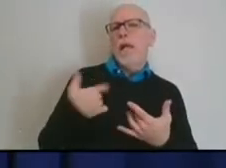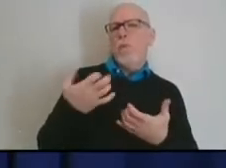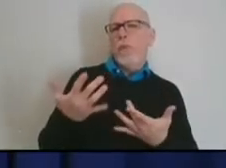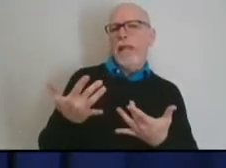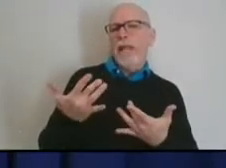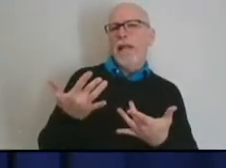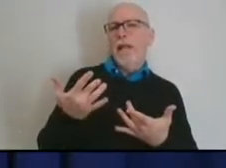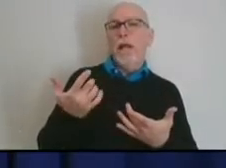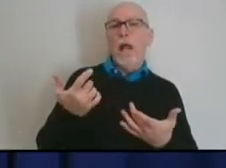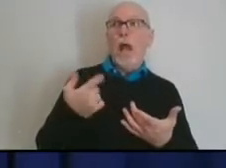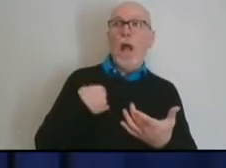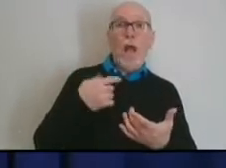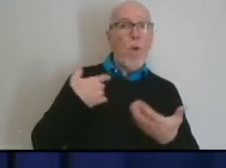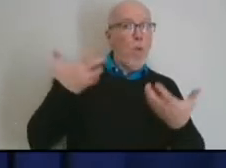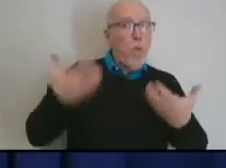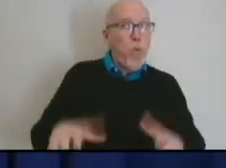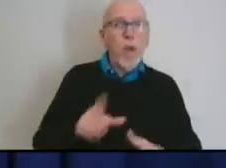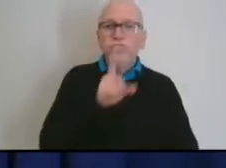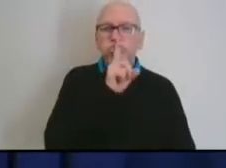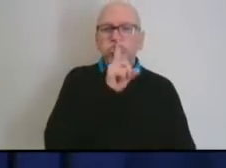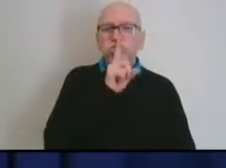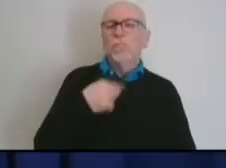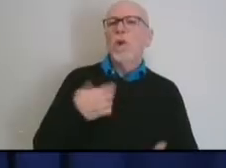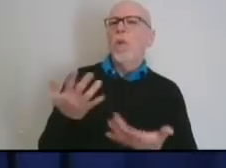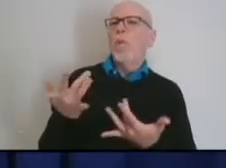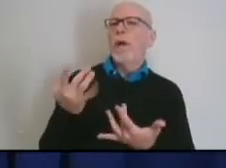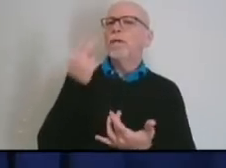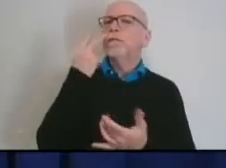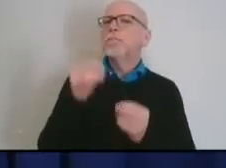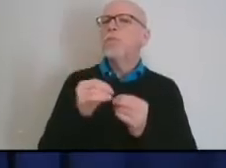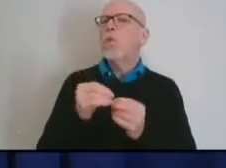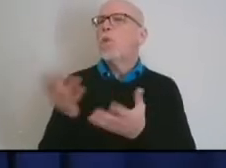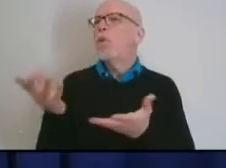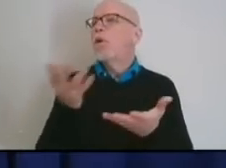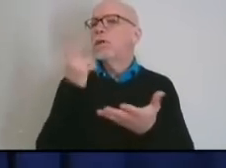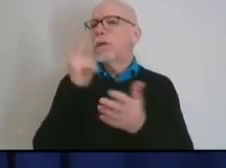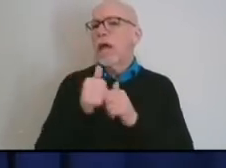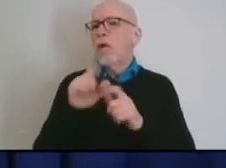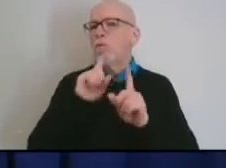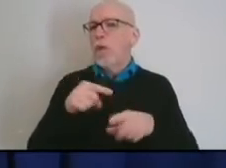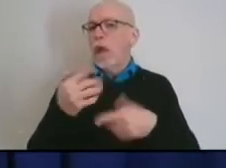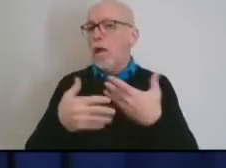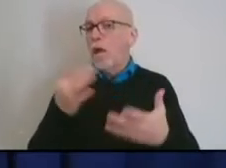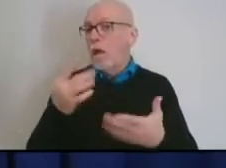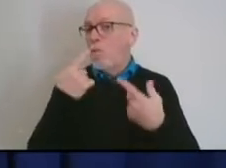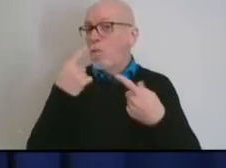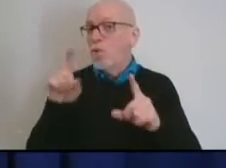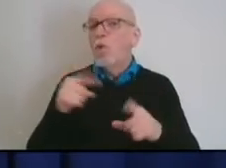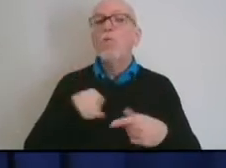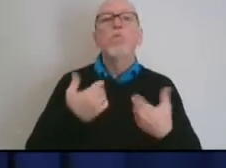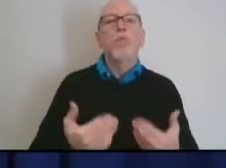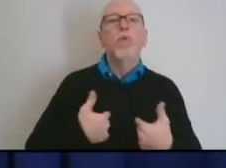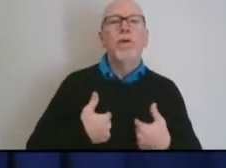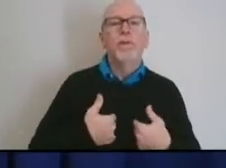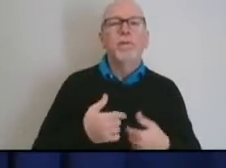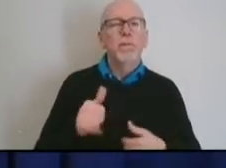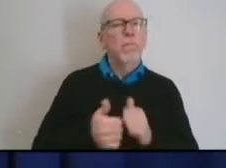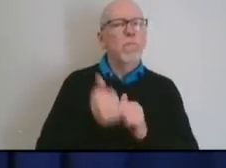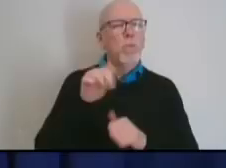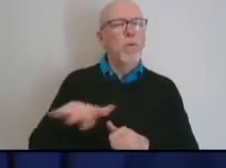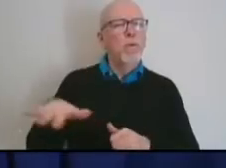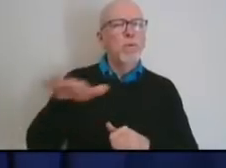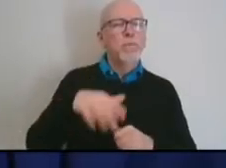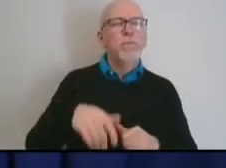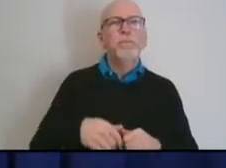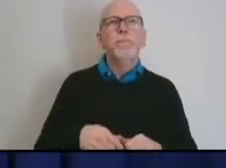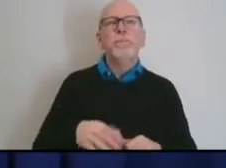I don't want it. I just am waiting to see a little bit longer how people react with this. We are seeing increase, and I won't